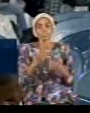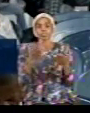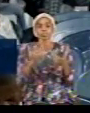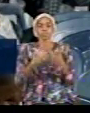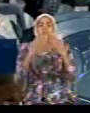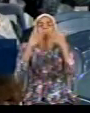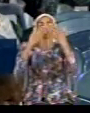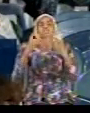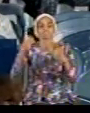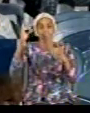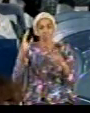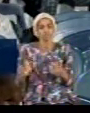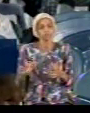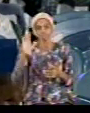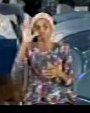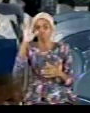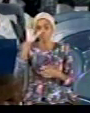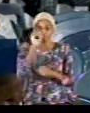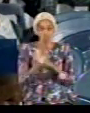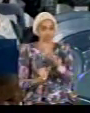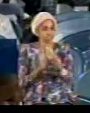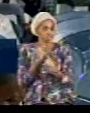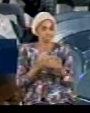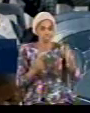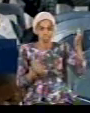A 5 year ago,